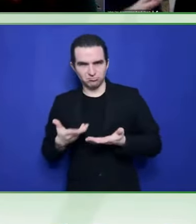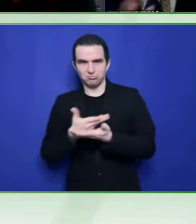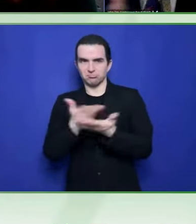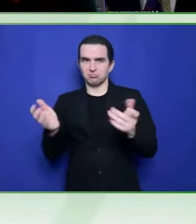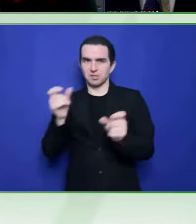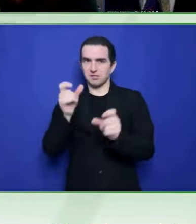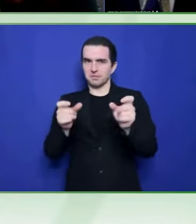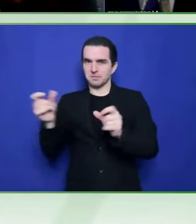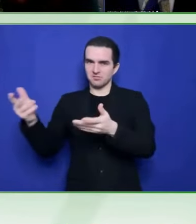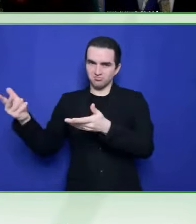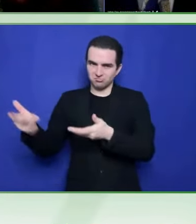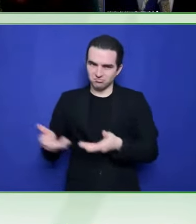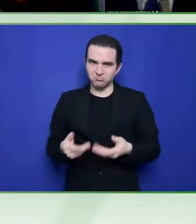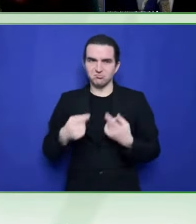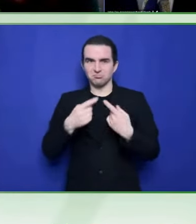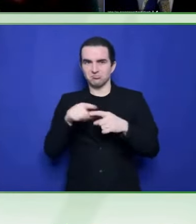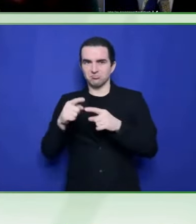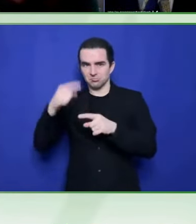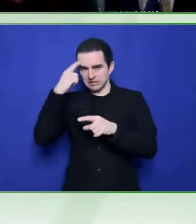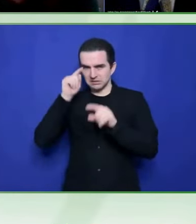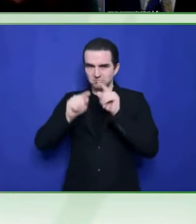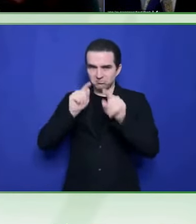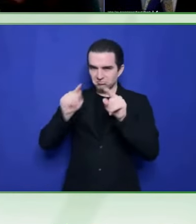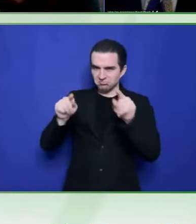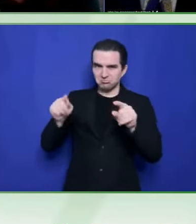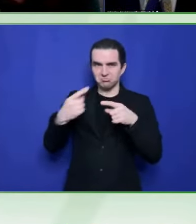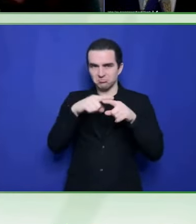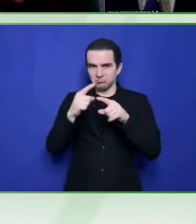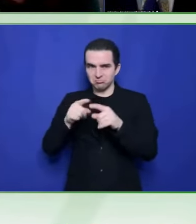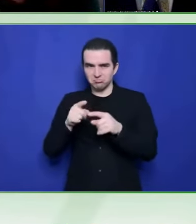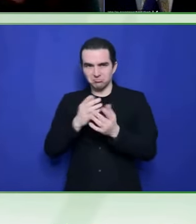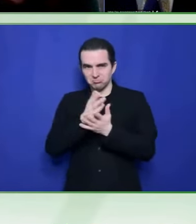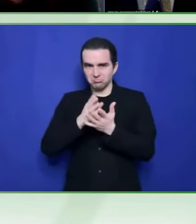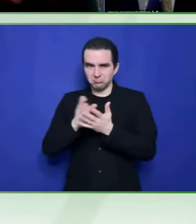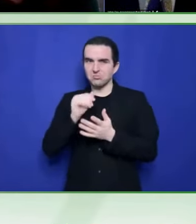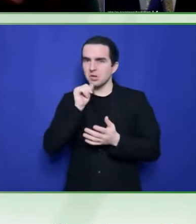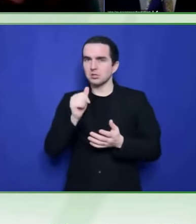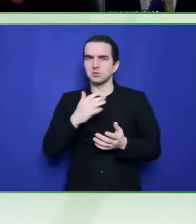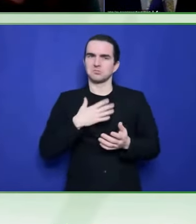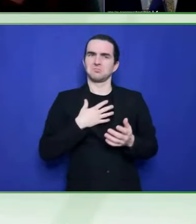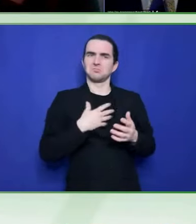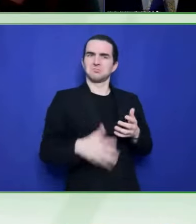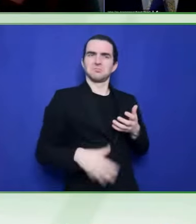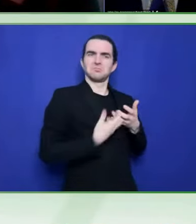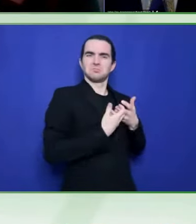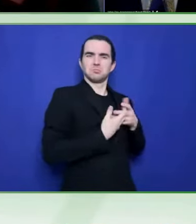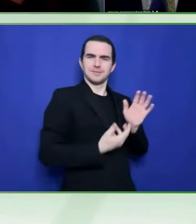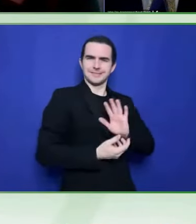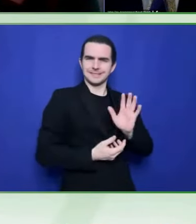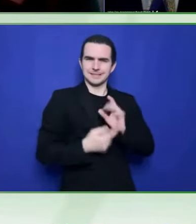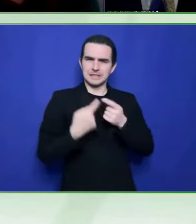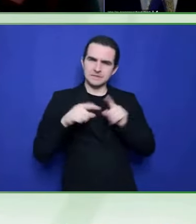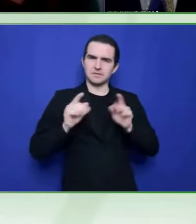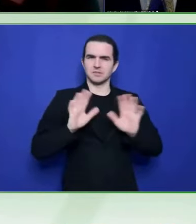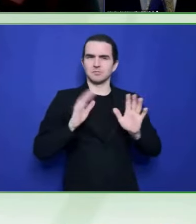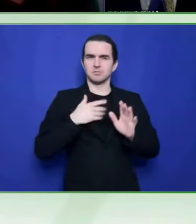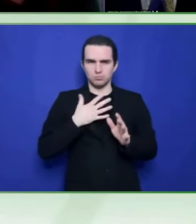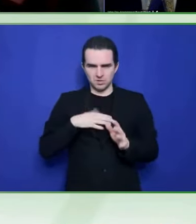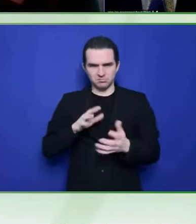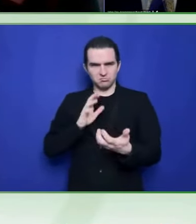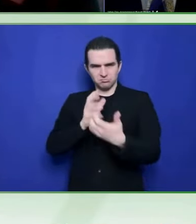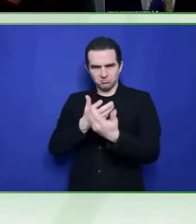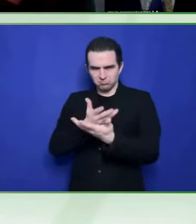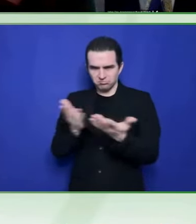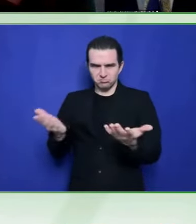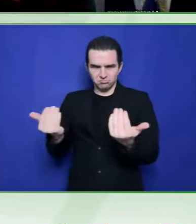for everyone with a right-based perspective. And we support disabled people to take a more active role in